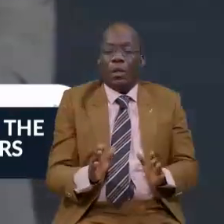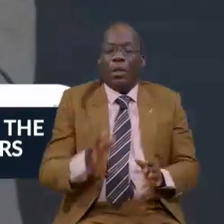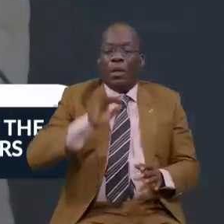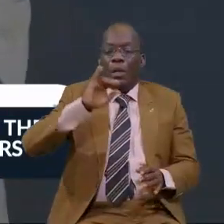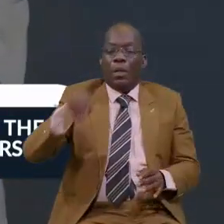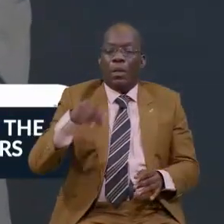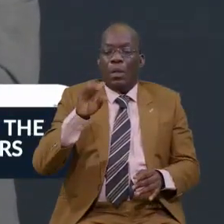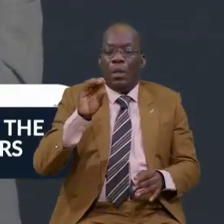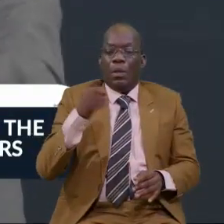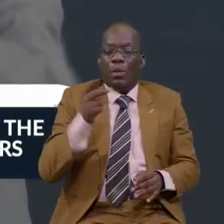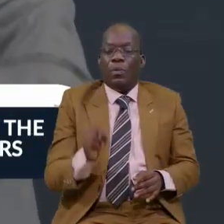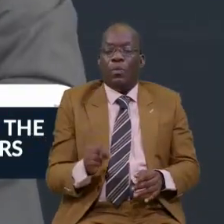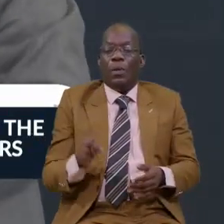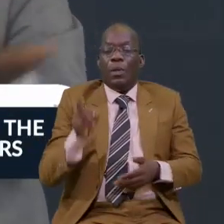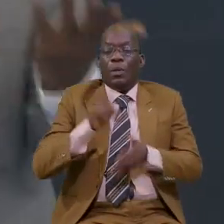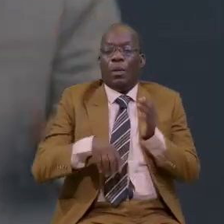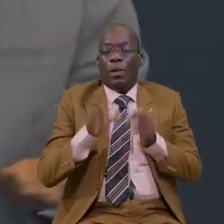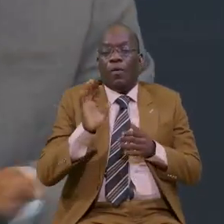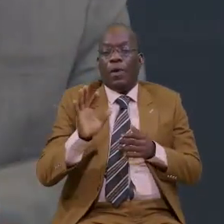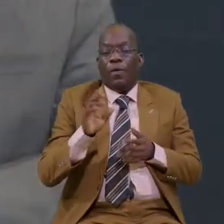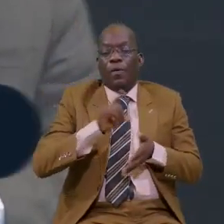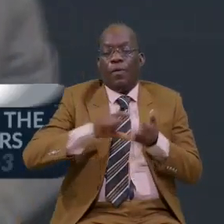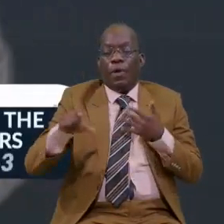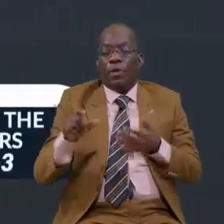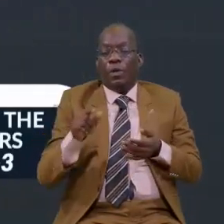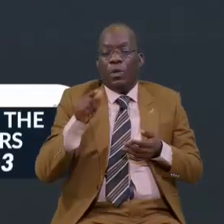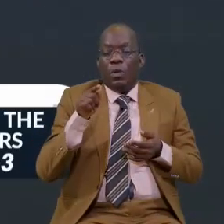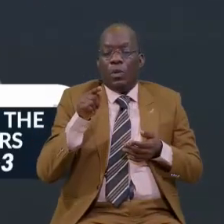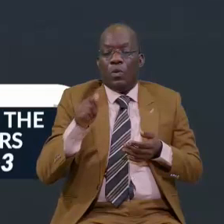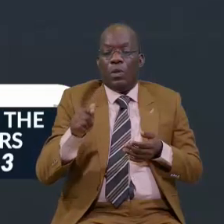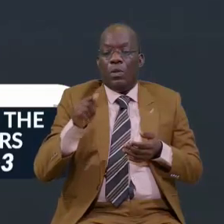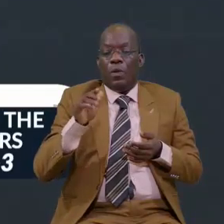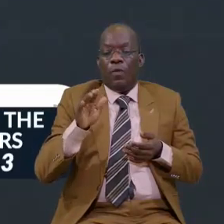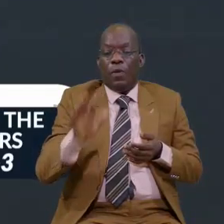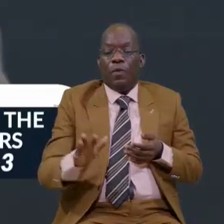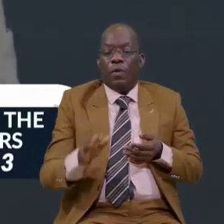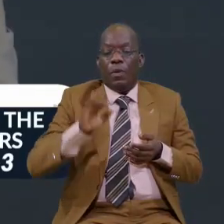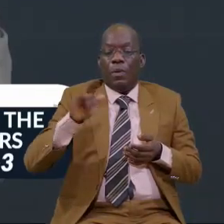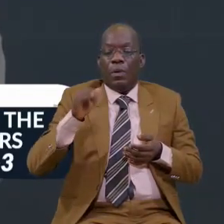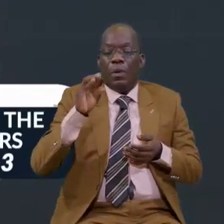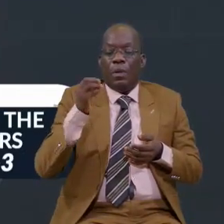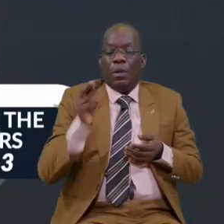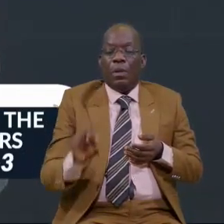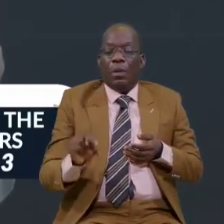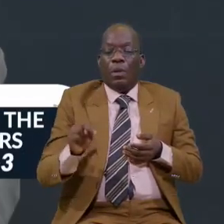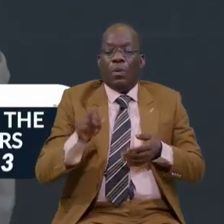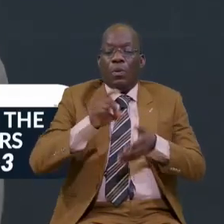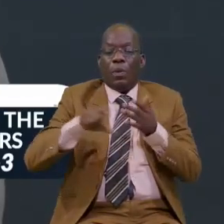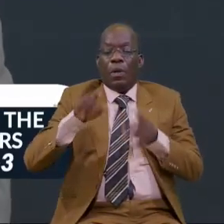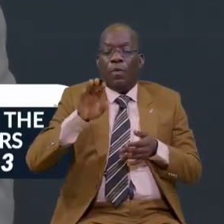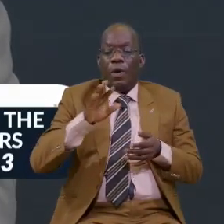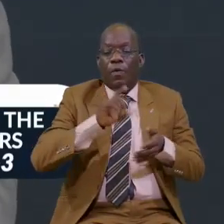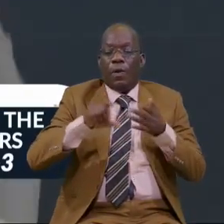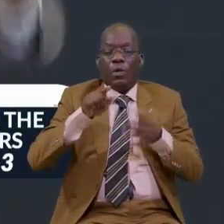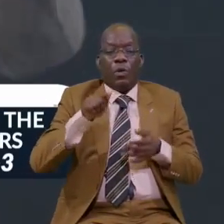chapter 5, verse 25. John chapter 5, verse 25. Verily, verily, I say